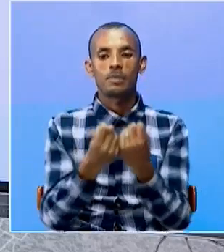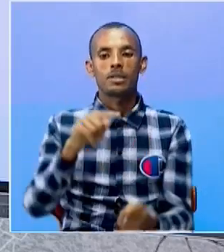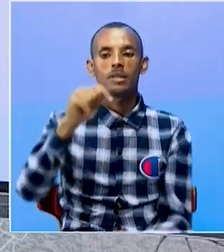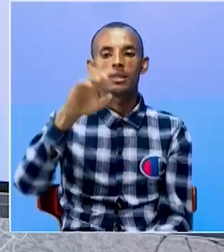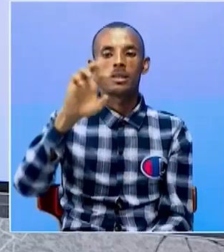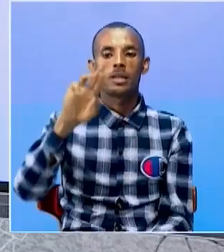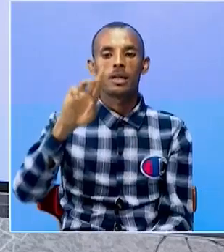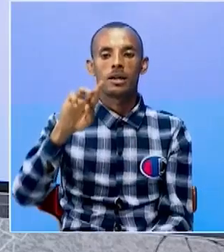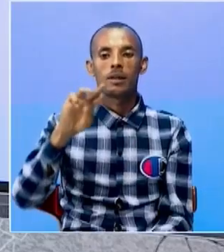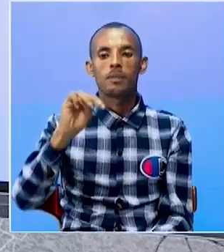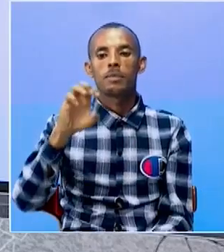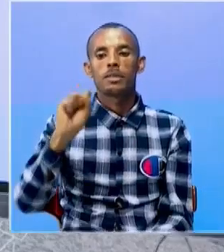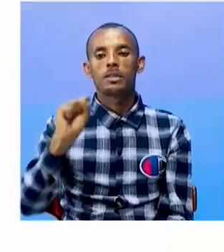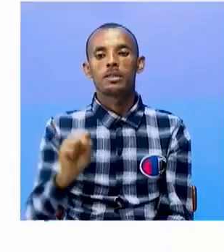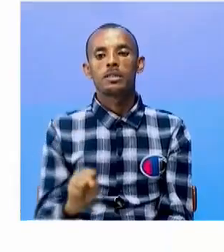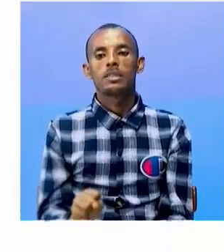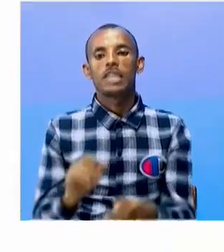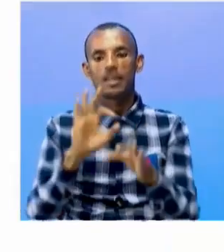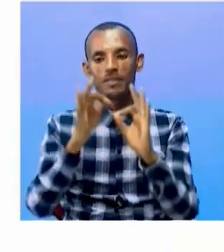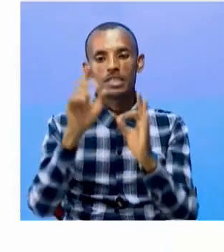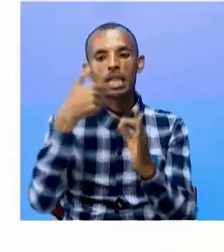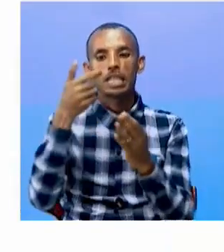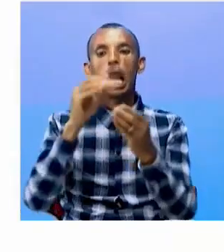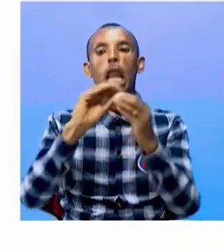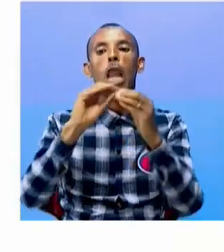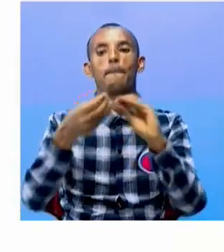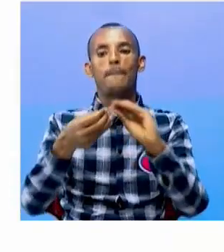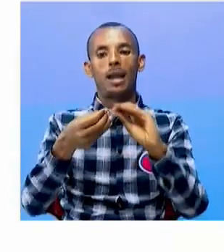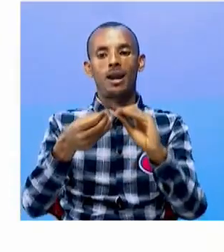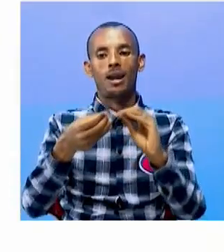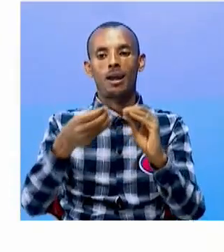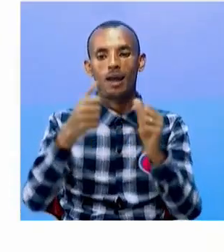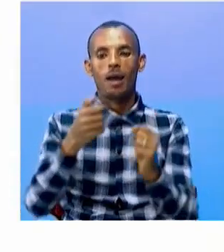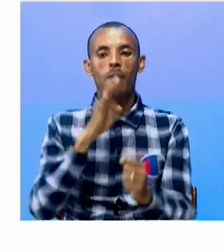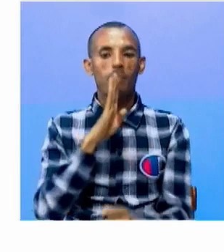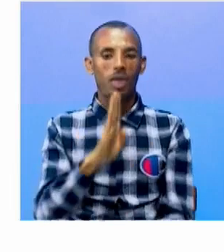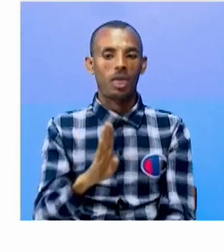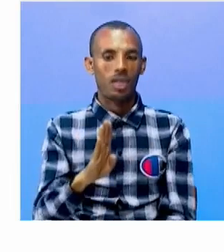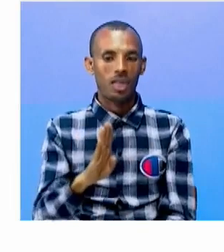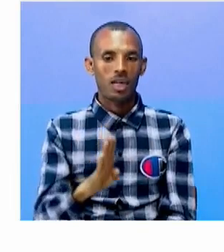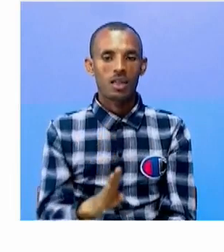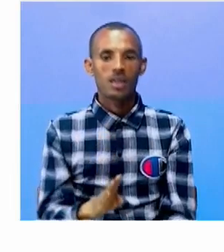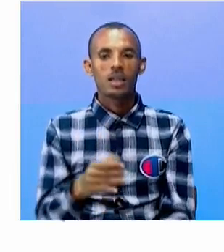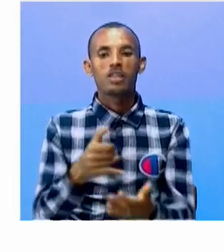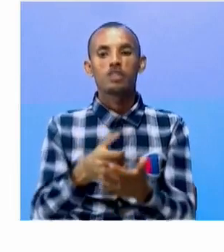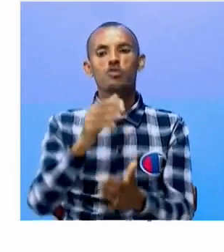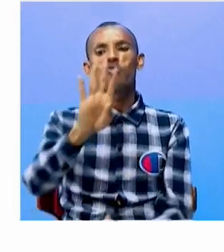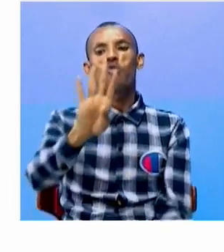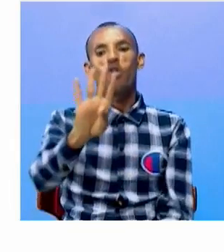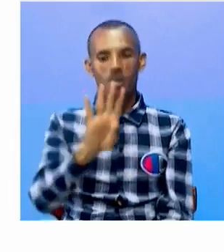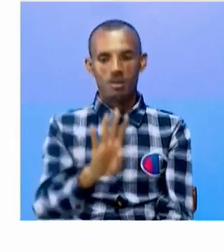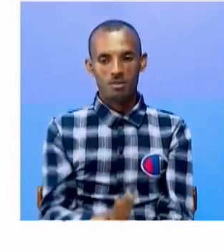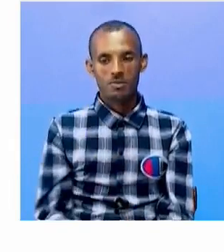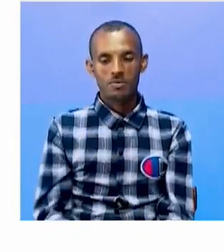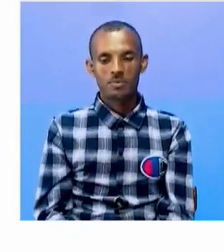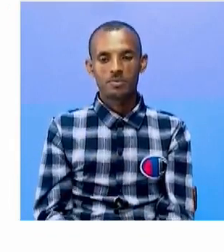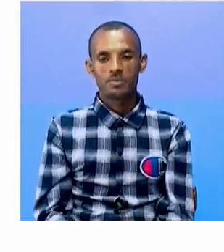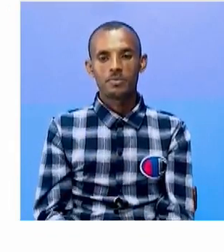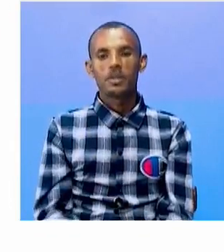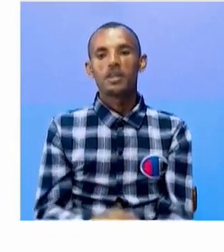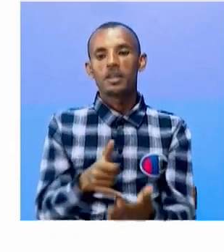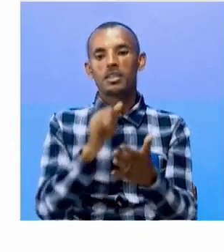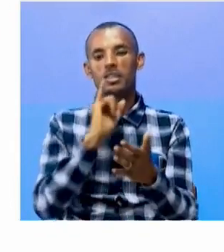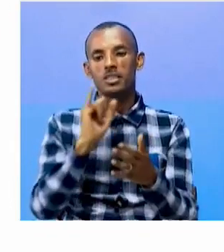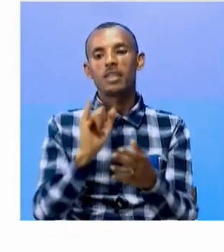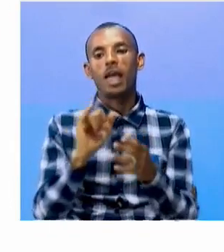Here, the definition says a number. A number can be this. It's a term. 4 is a term. You can take